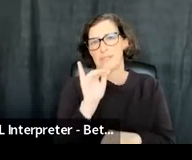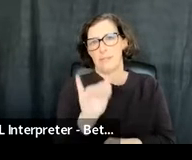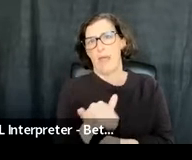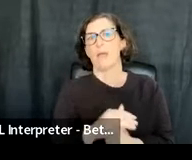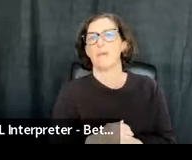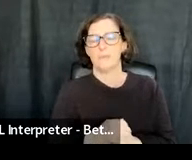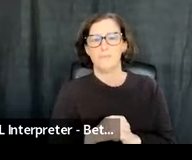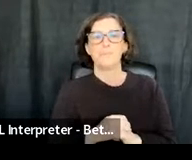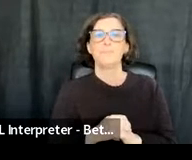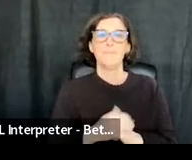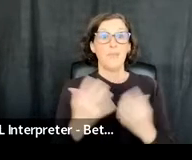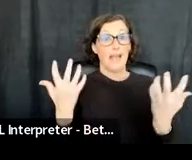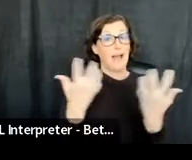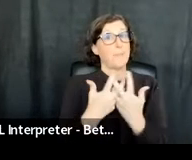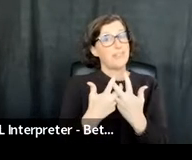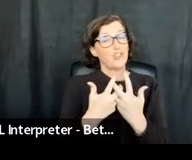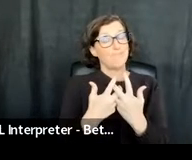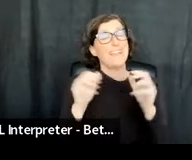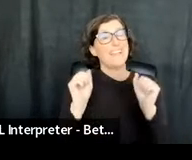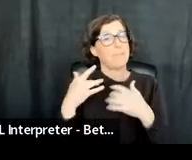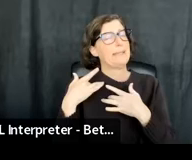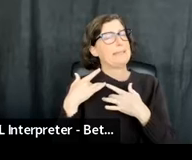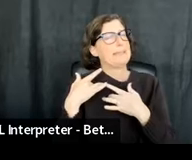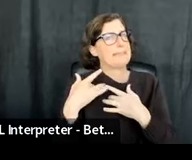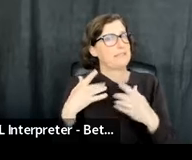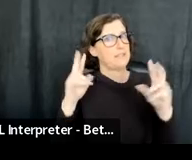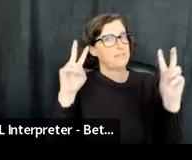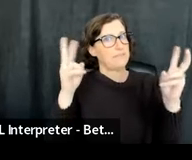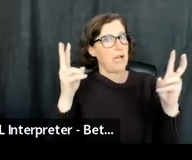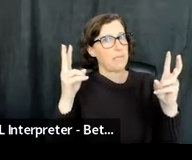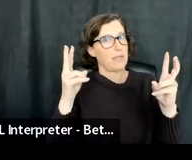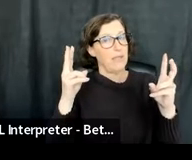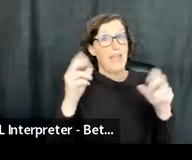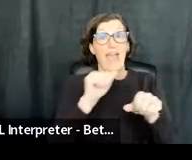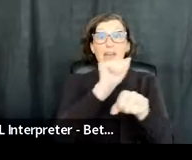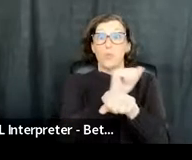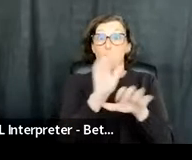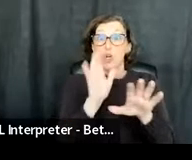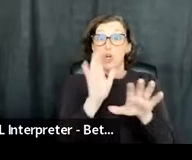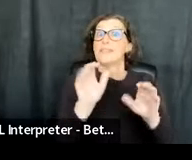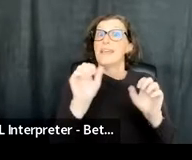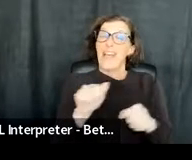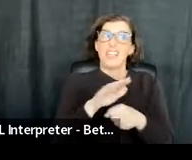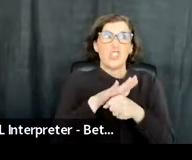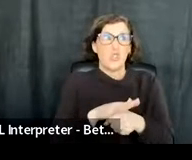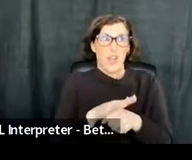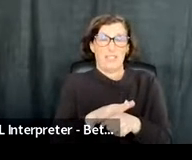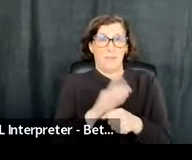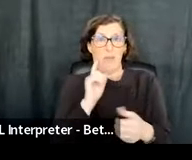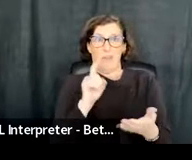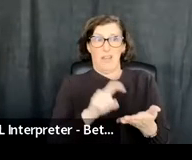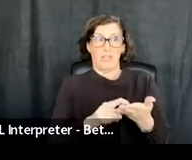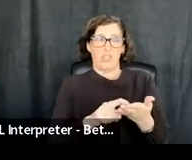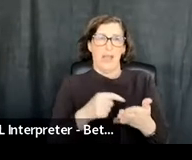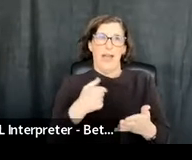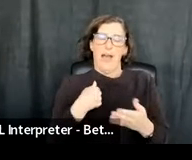Accommodation, it's a very sensitive topic. And more often than not, employees really stress over acknowledging that they've lost some functionality. And